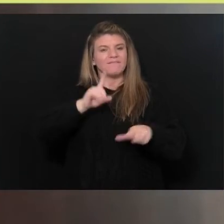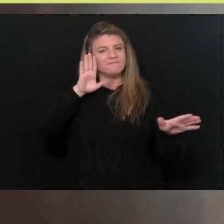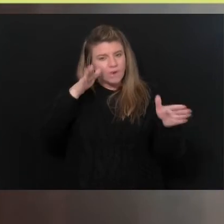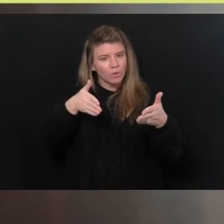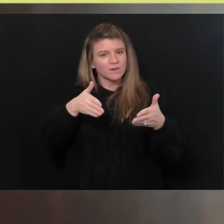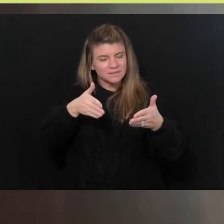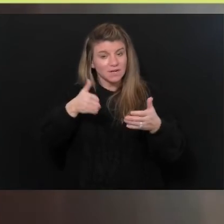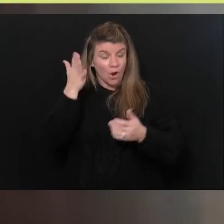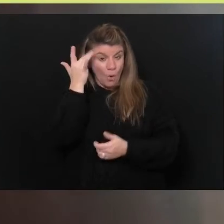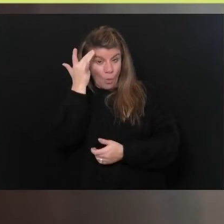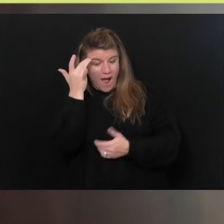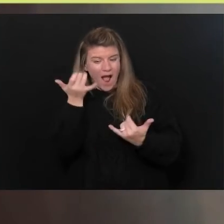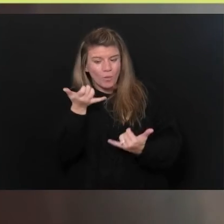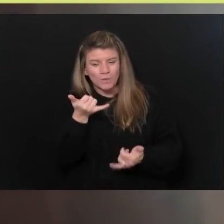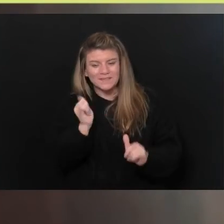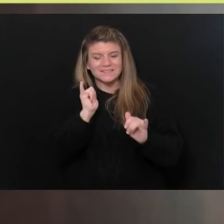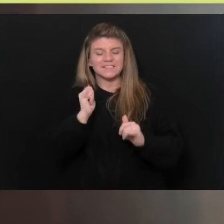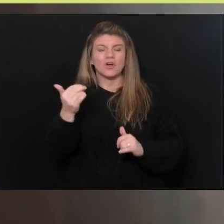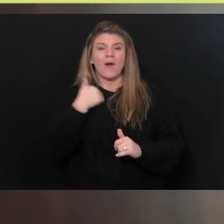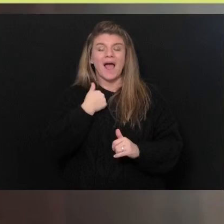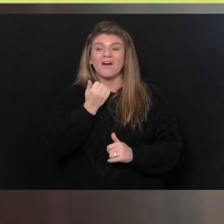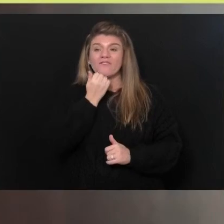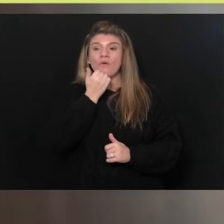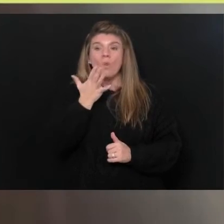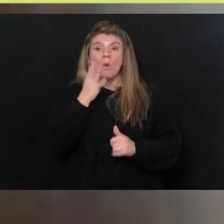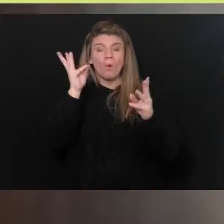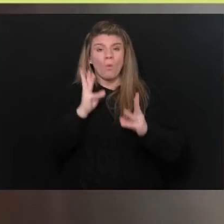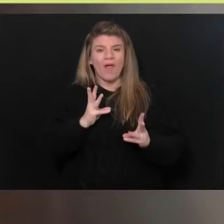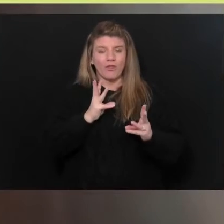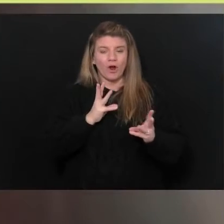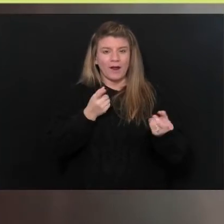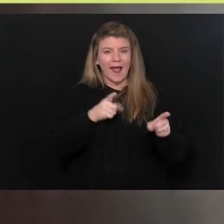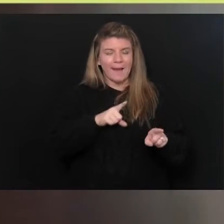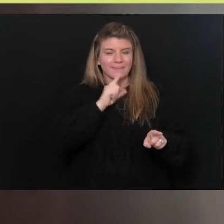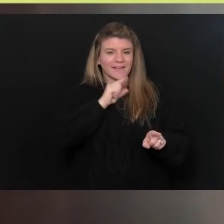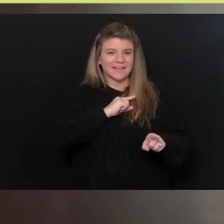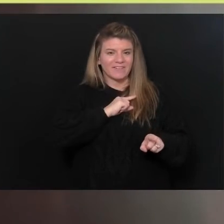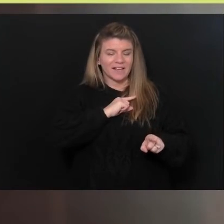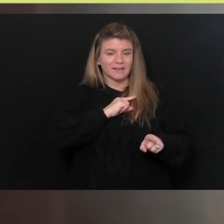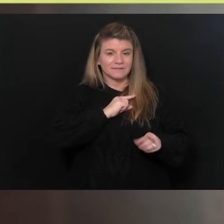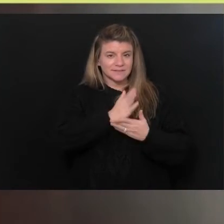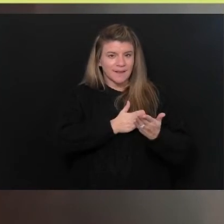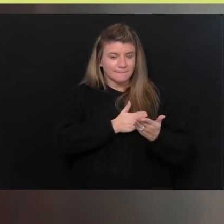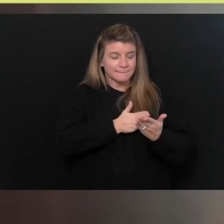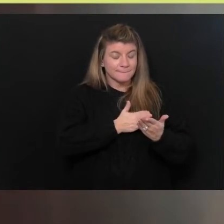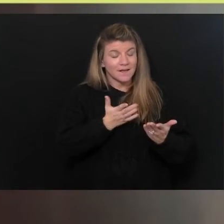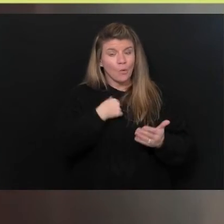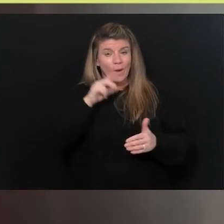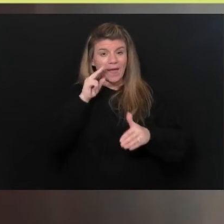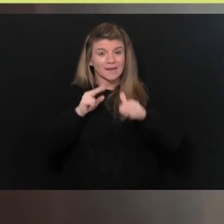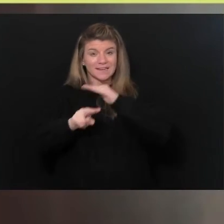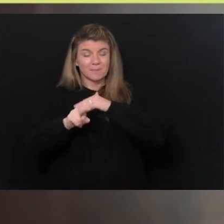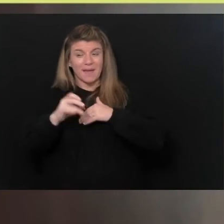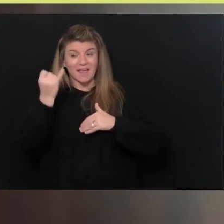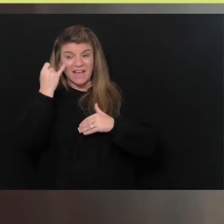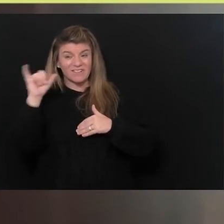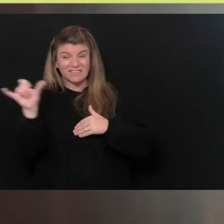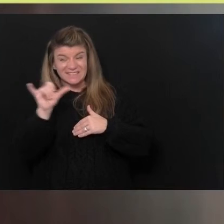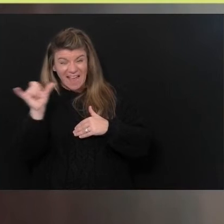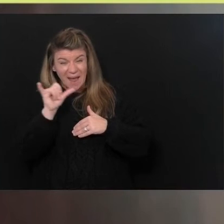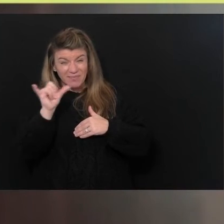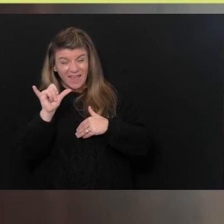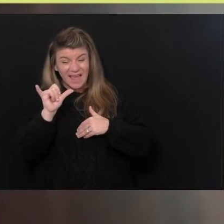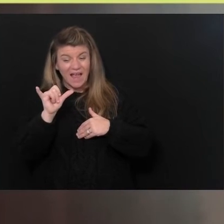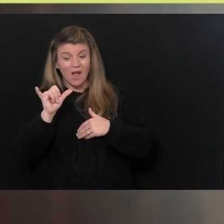focused because we still have warmer weather around Thanksgiving. So we would anticipate that if people do the same thing around